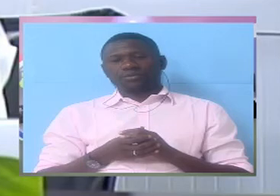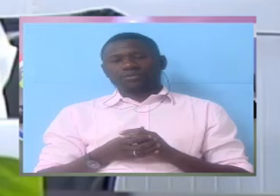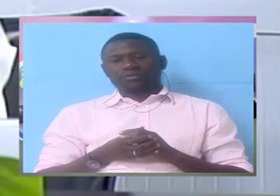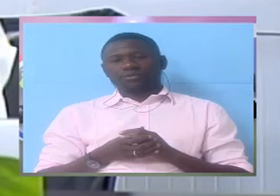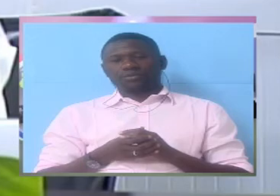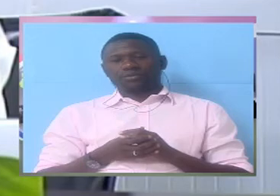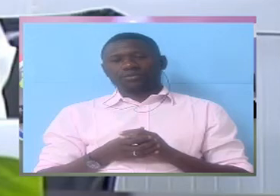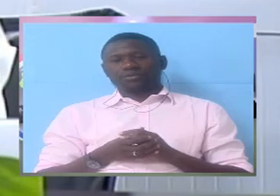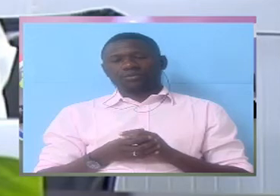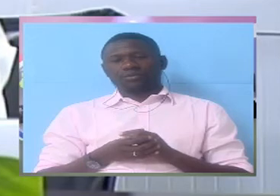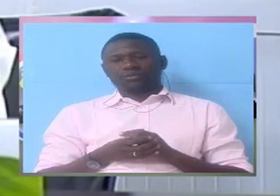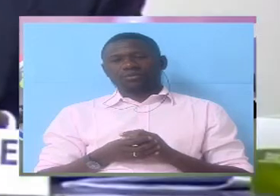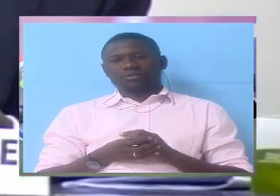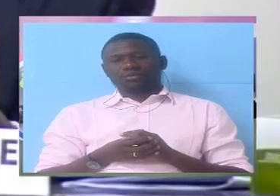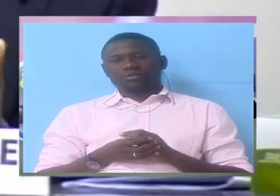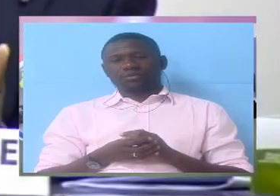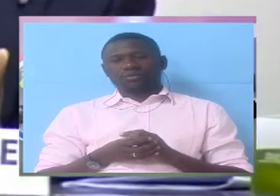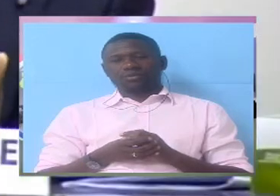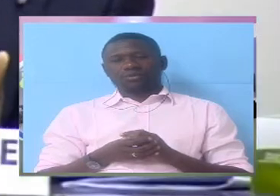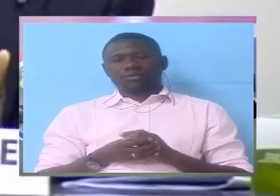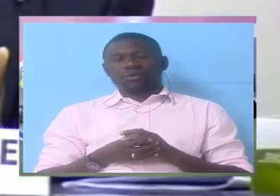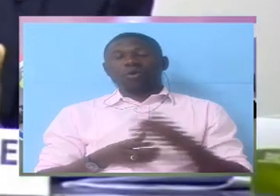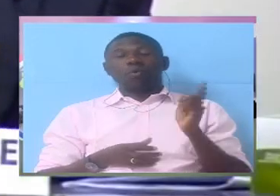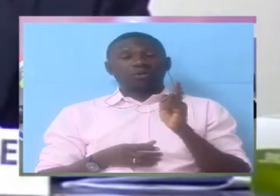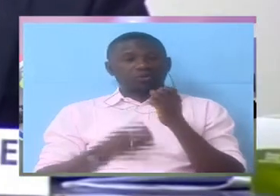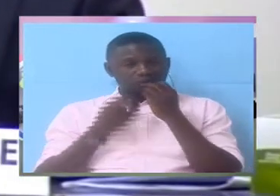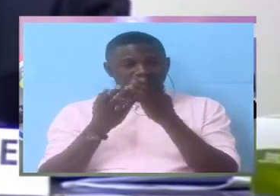you said is, we brought the person.